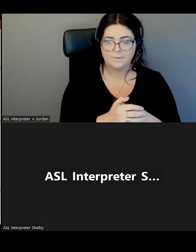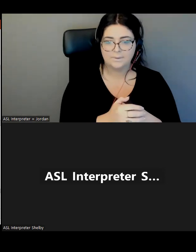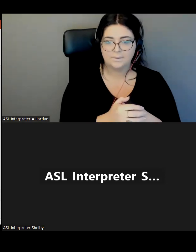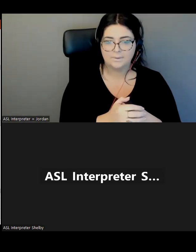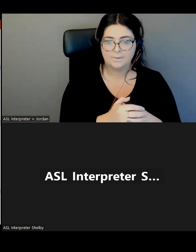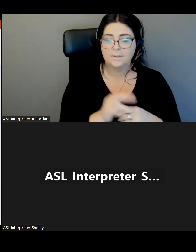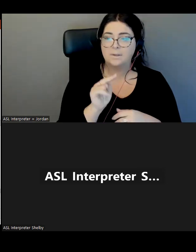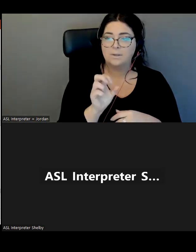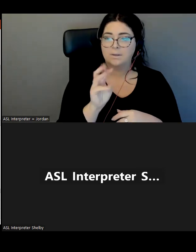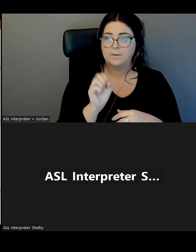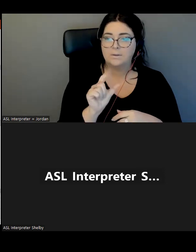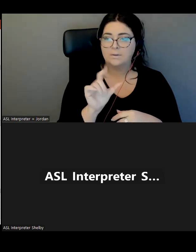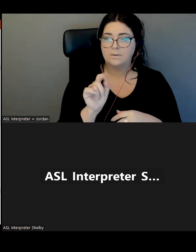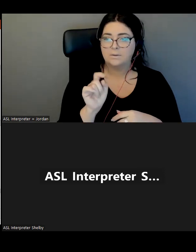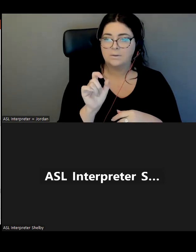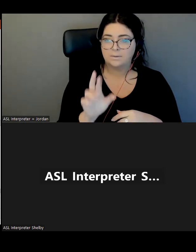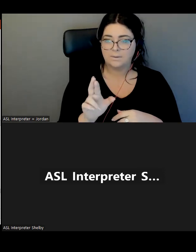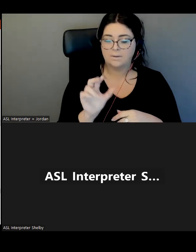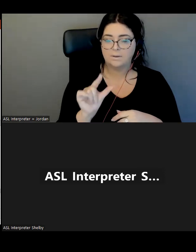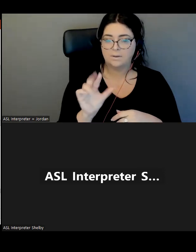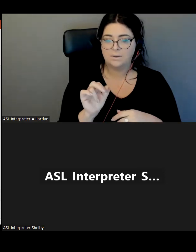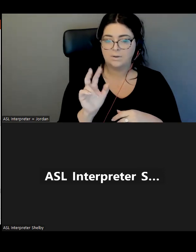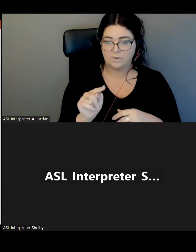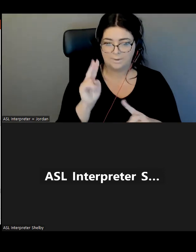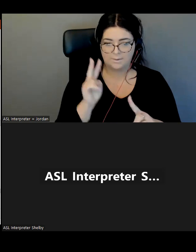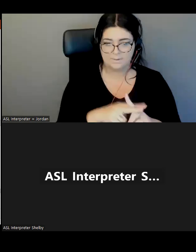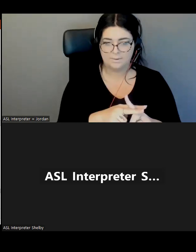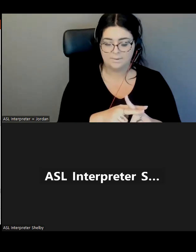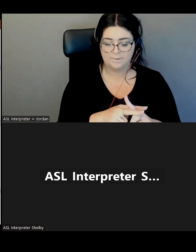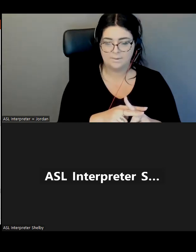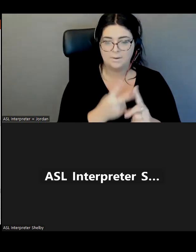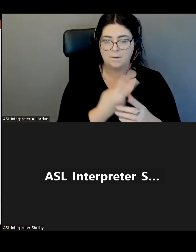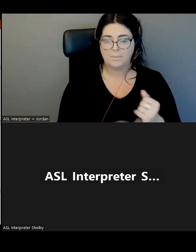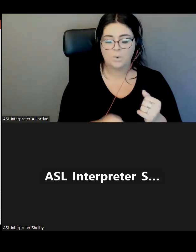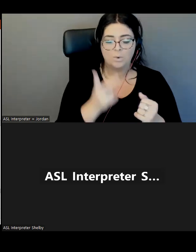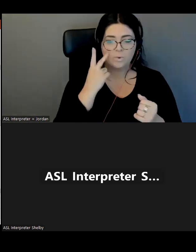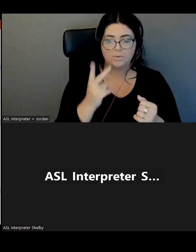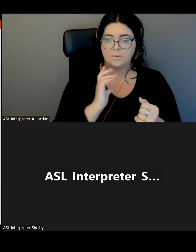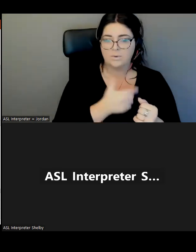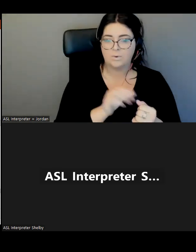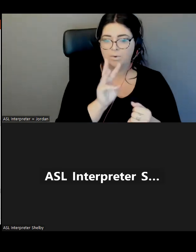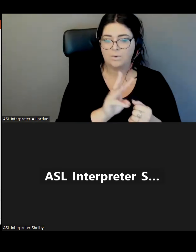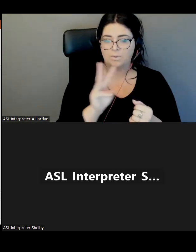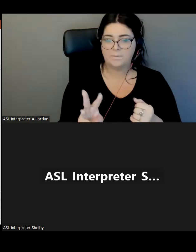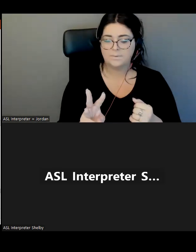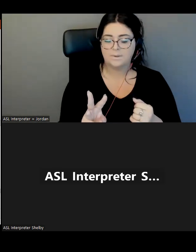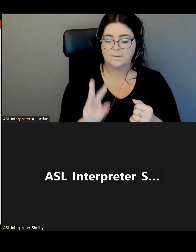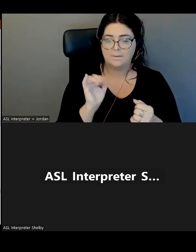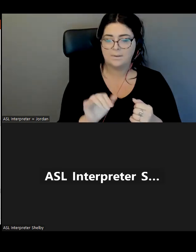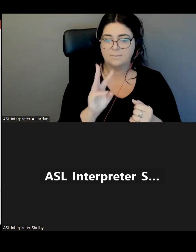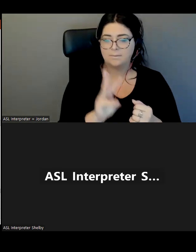our newsletter and our grant application, they can both be found on our website. So that